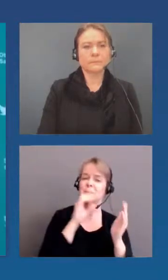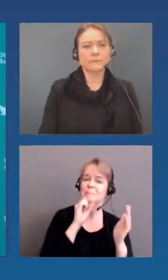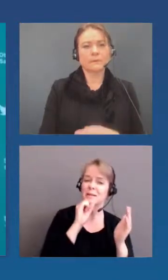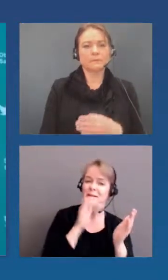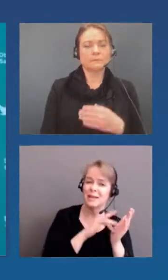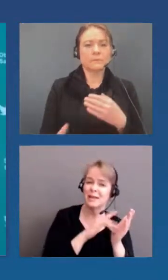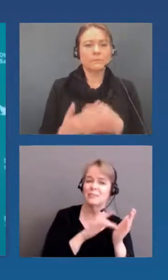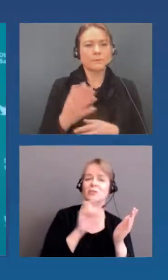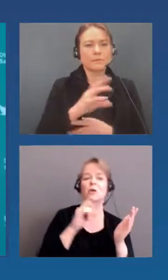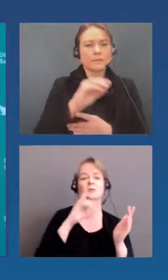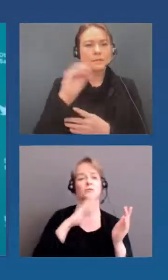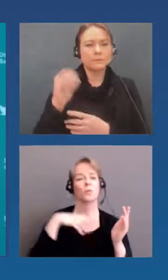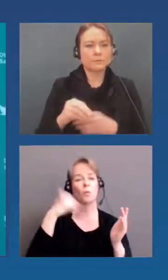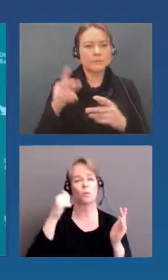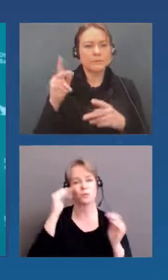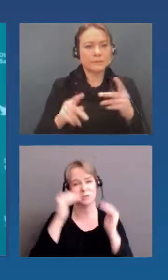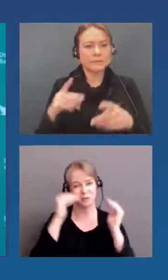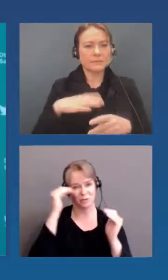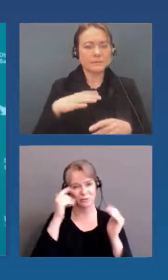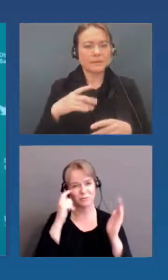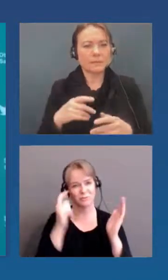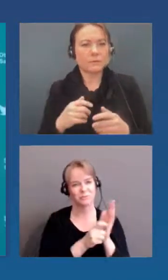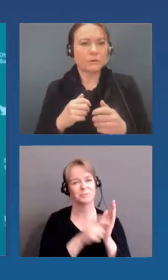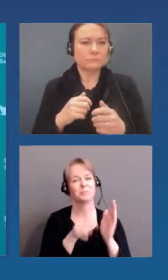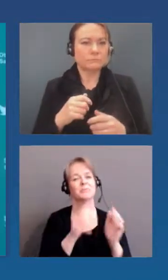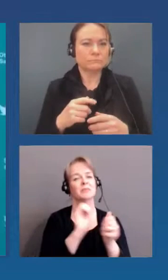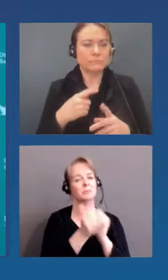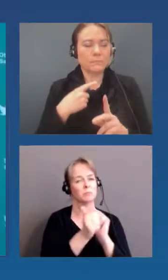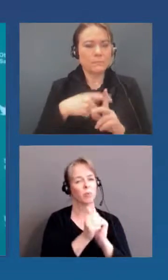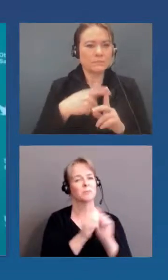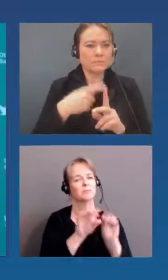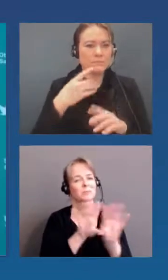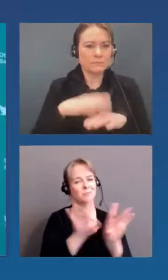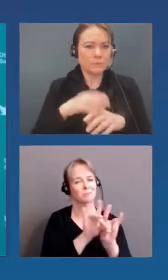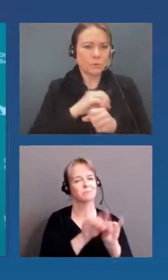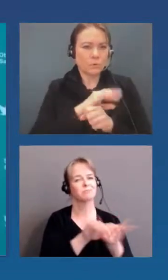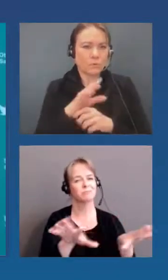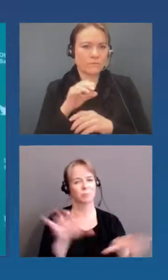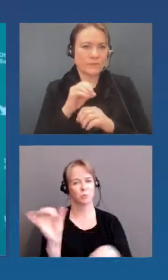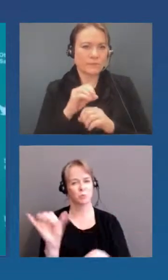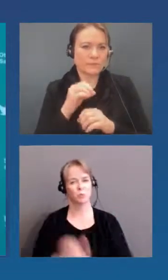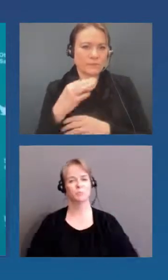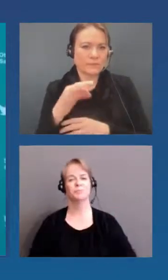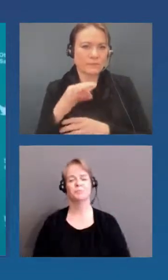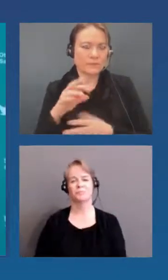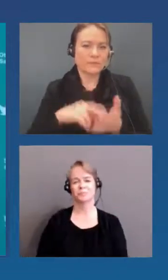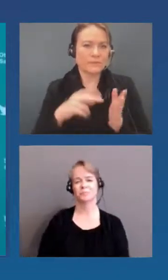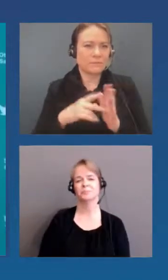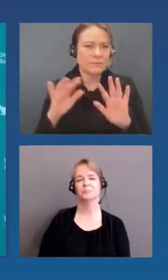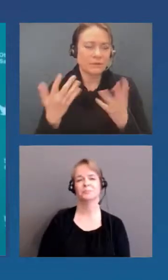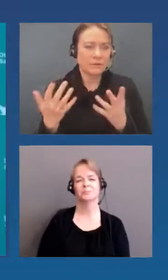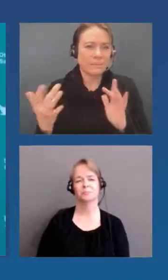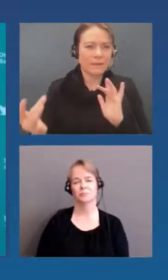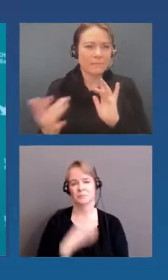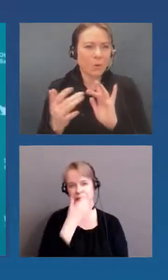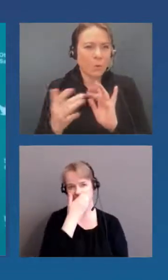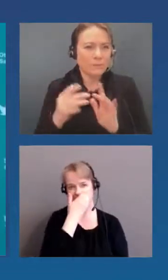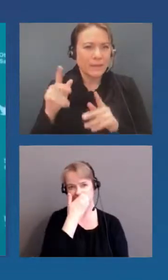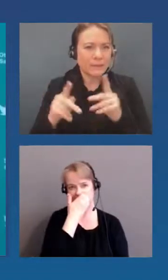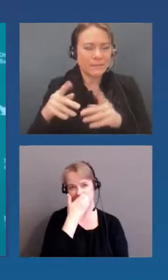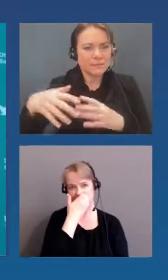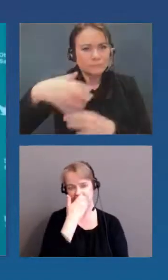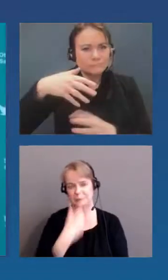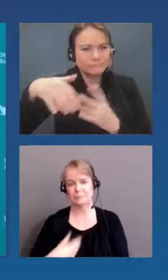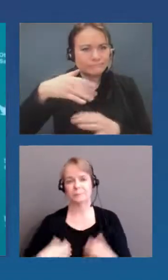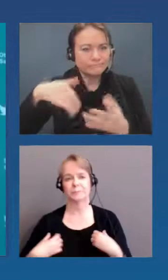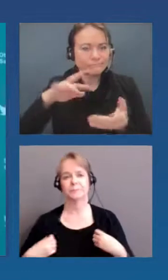moitié des personnes testées positives pour COVID-19 sont des contacts familiaux, nous constatons une augmentation de